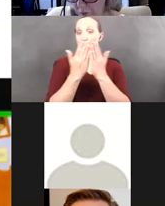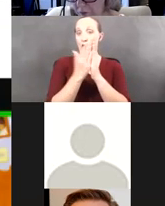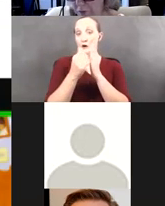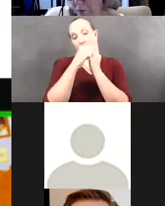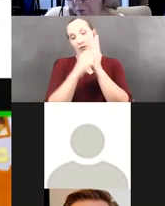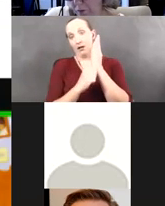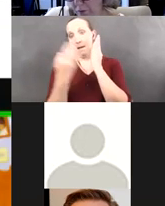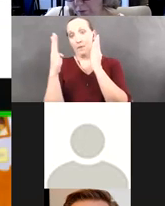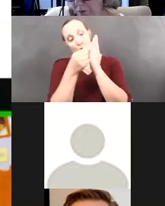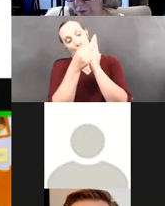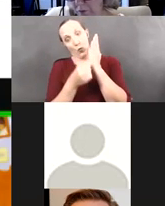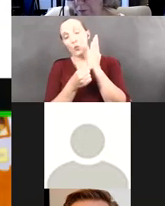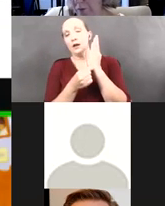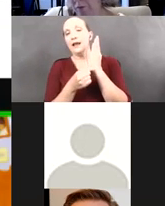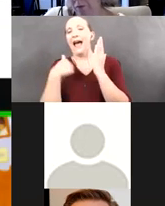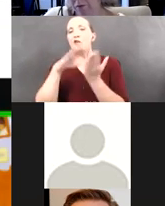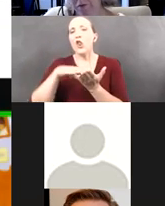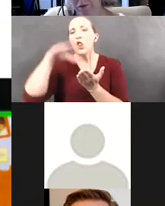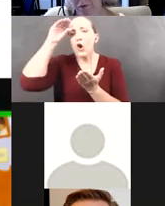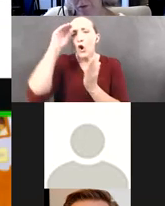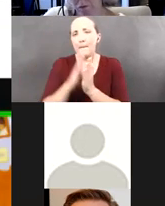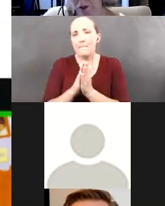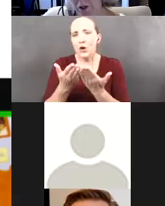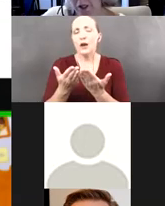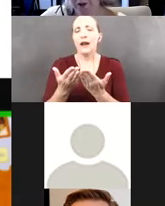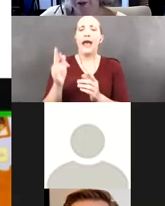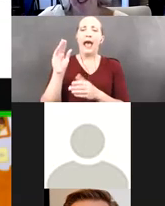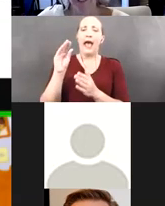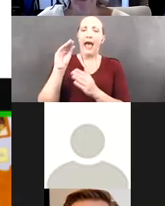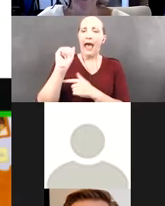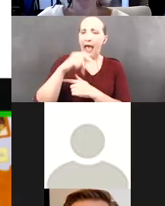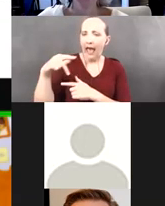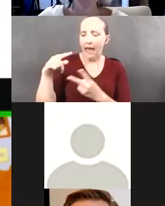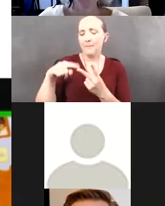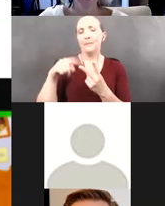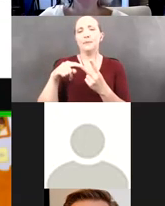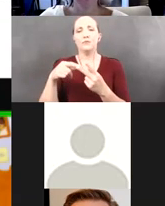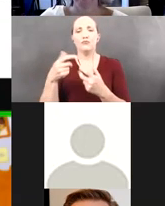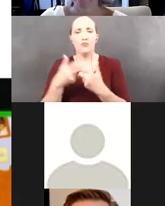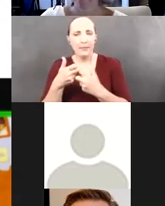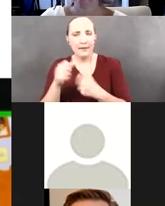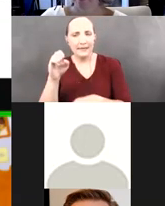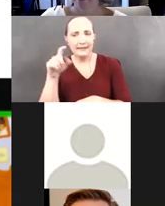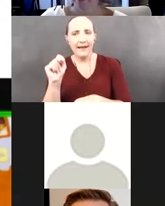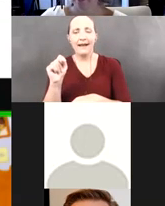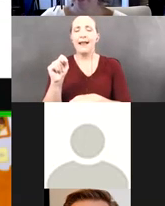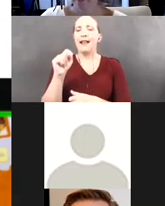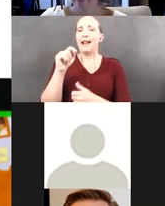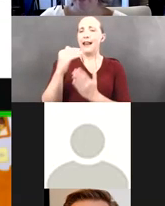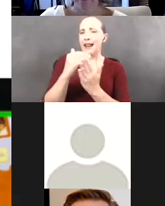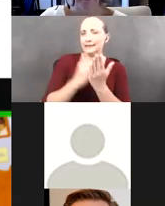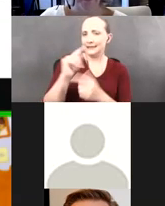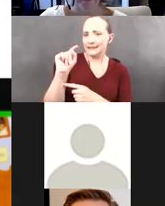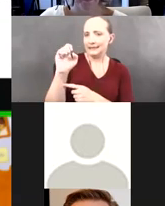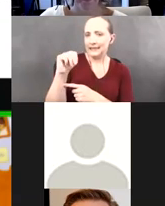and they son include los application problems, trabajos, problem tienen sets, problemas de lesson aplicación, grupos de templates, problemas, and exit plantillas de tickets. lección y boletos